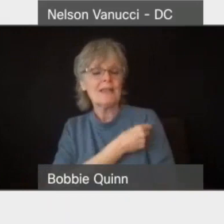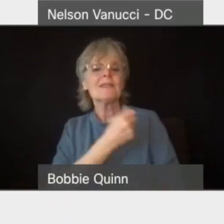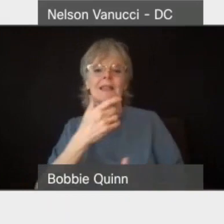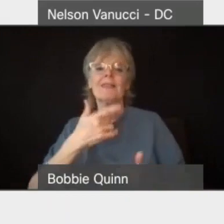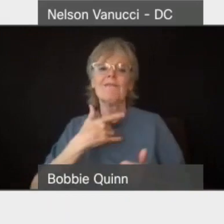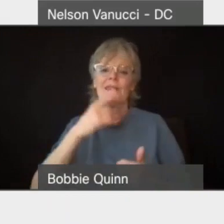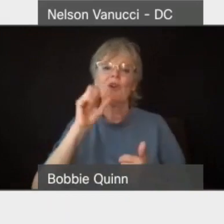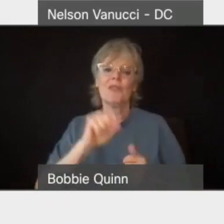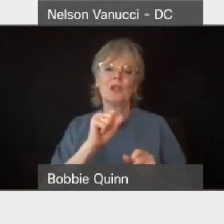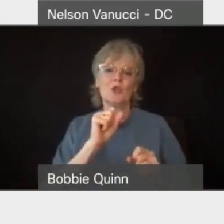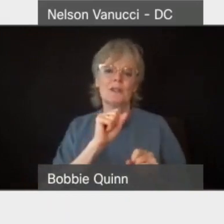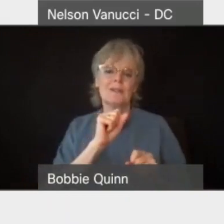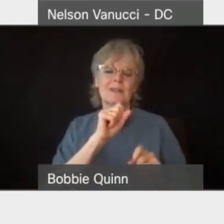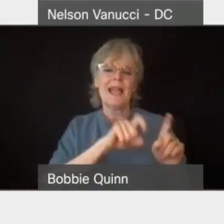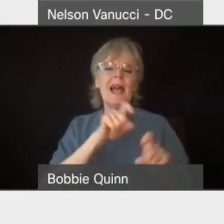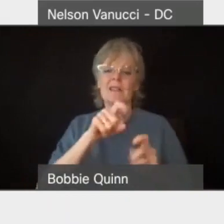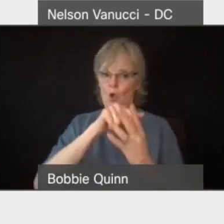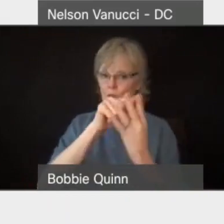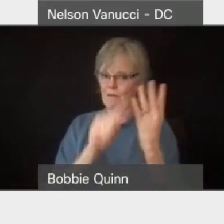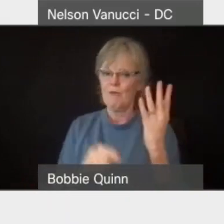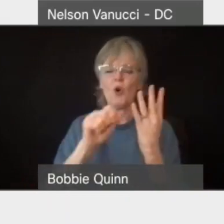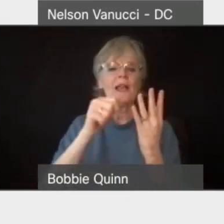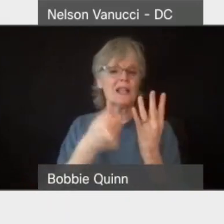consistent across all the agencies.